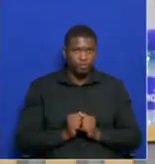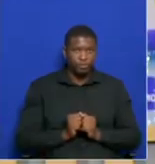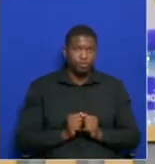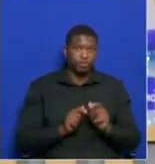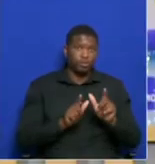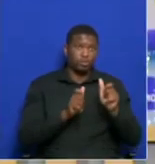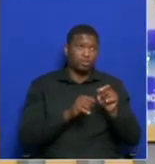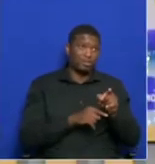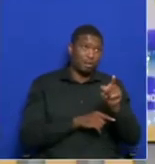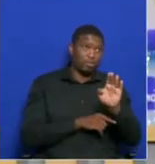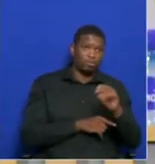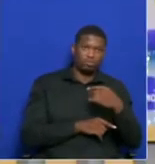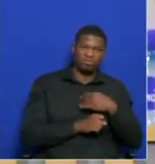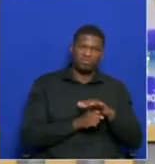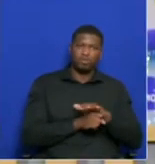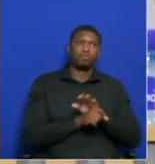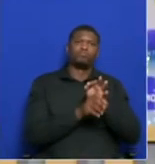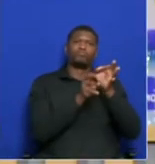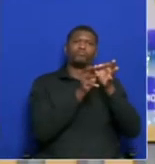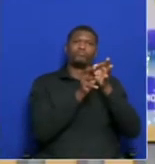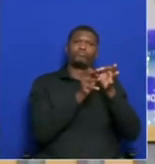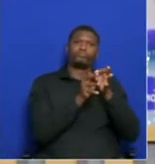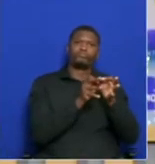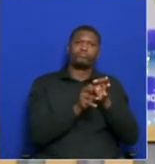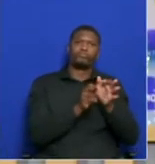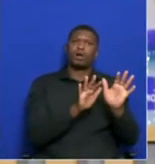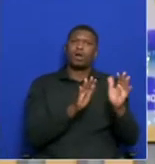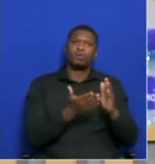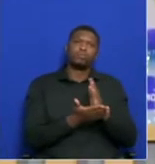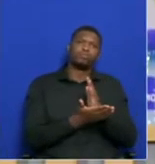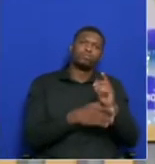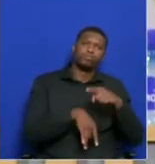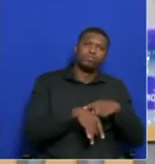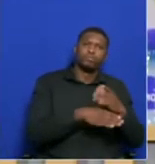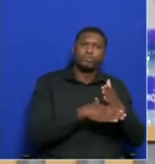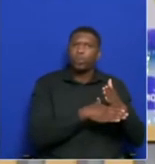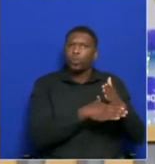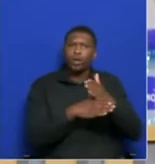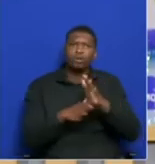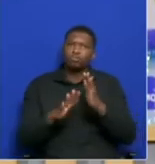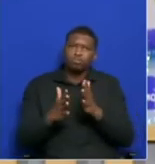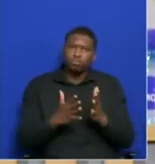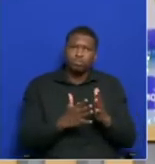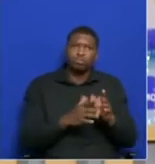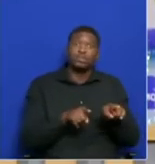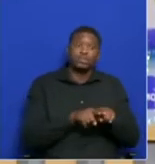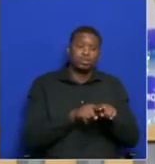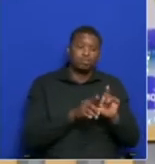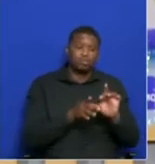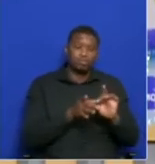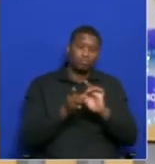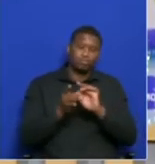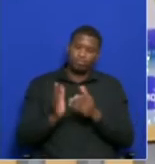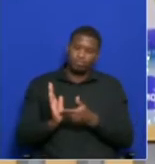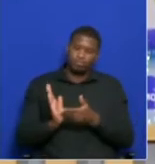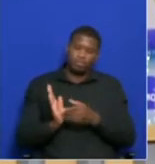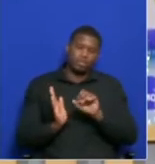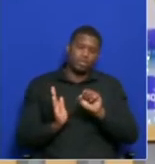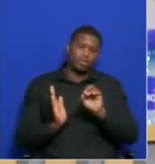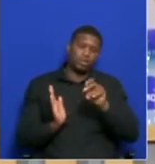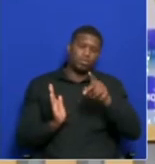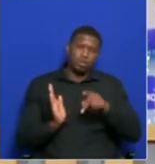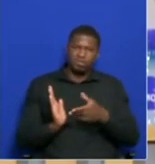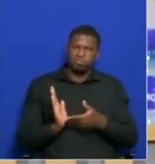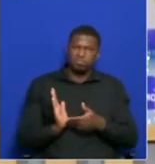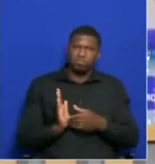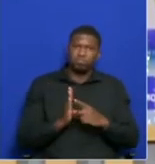hoc deployments work as it is contained in the city manager's SOP dated the 23rd.